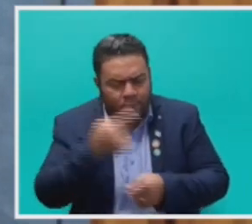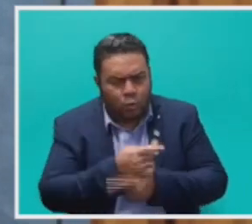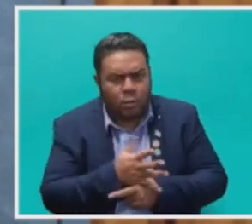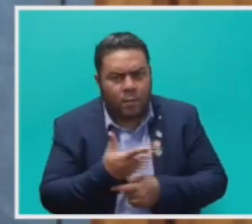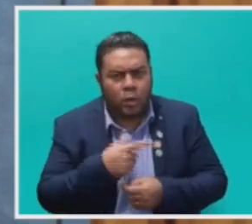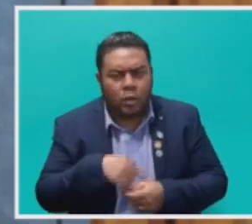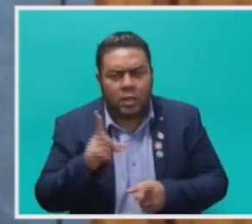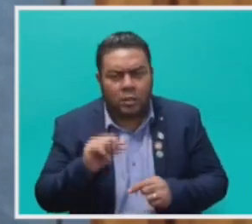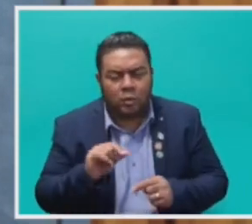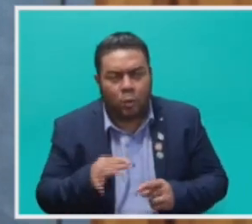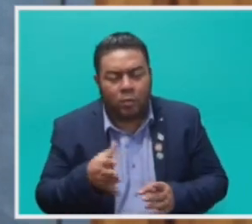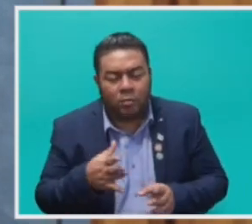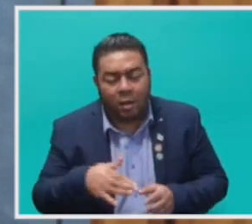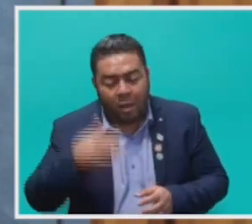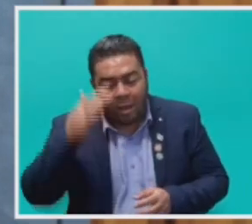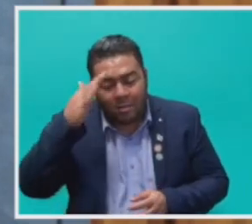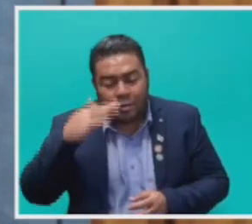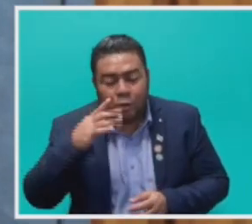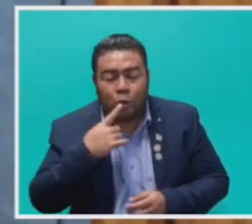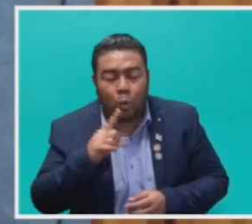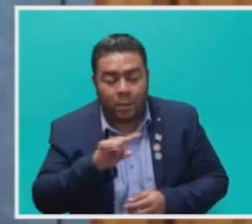had done what their elders told them to do.